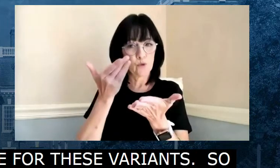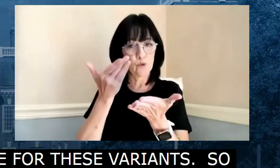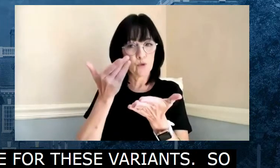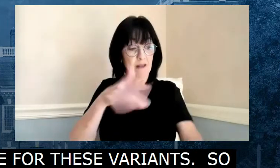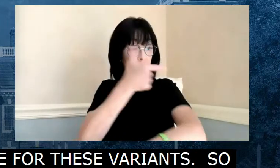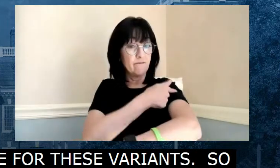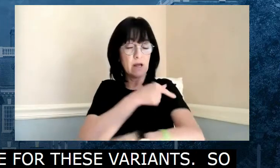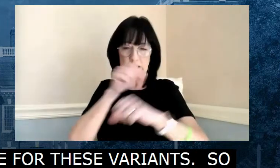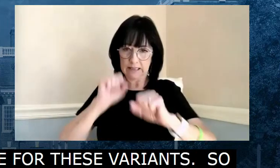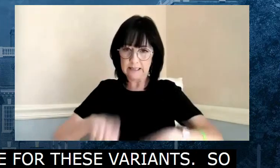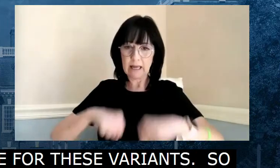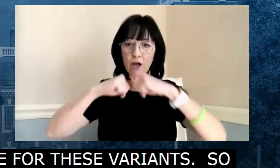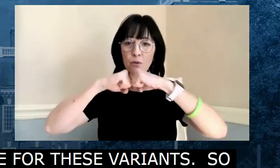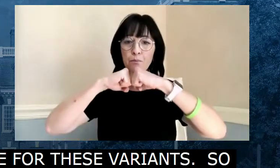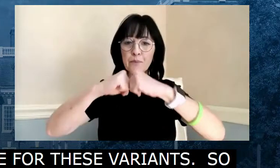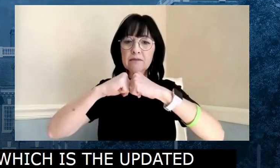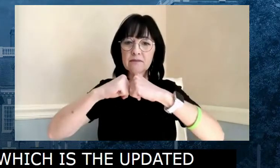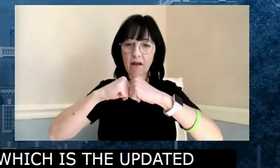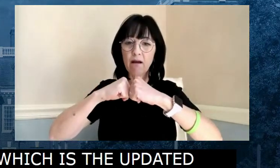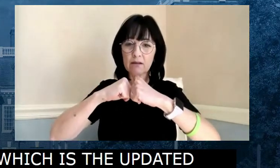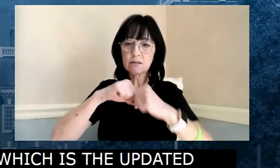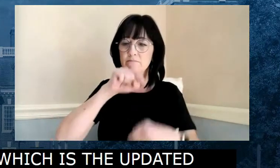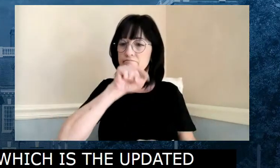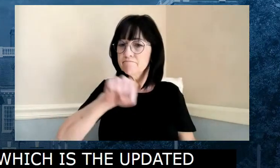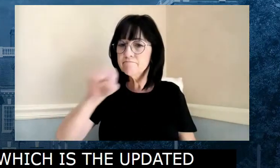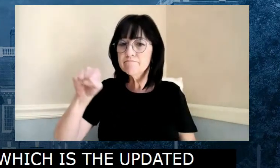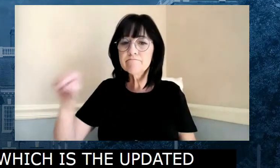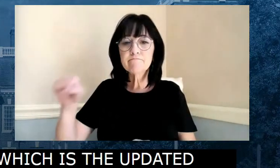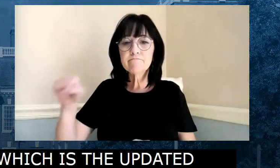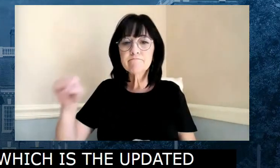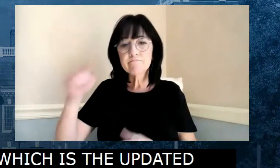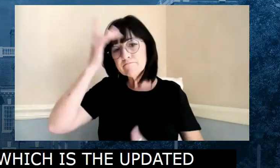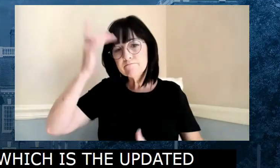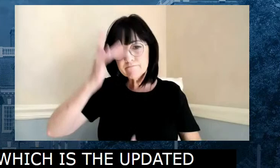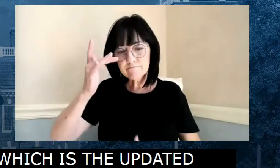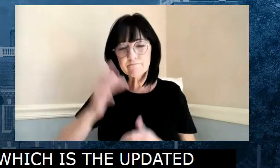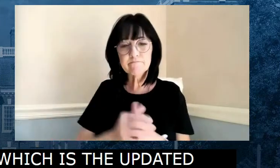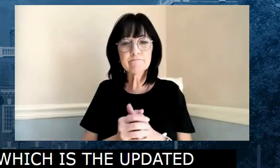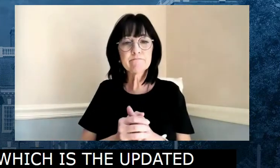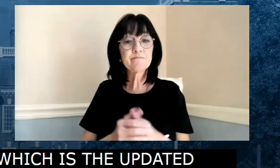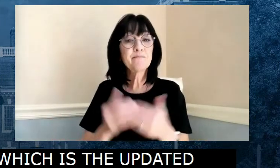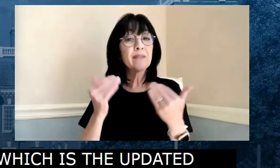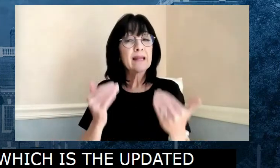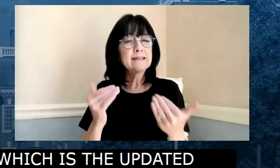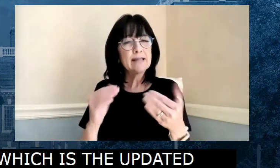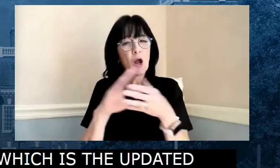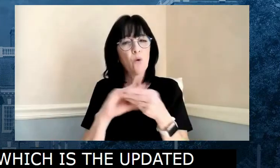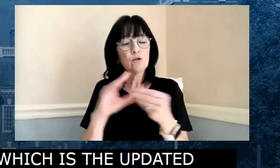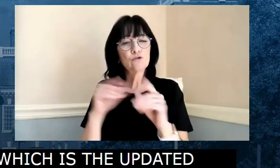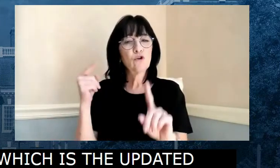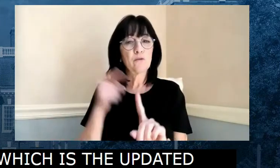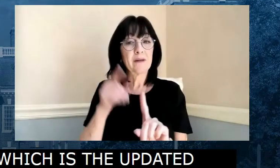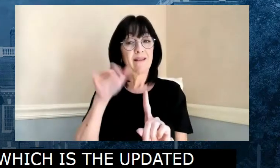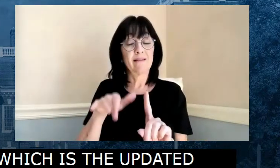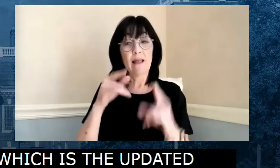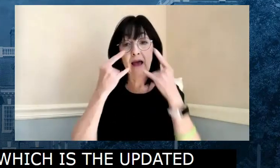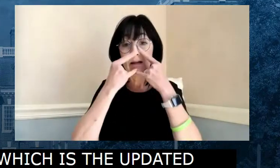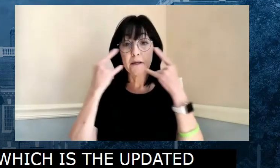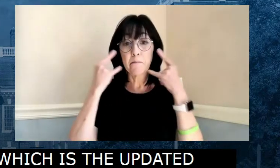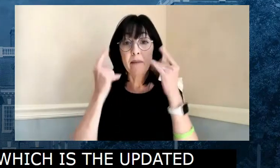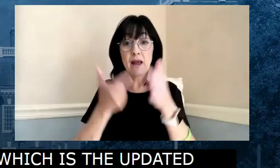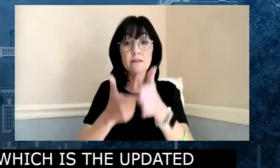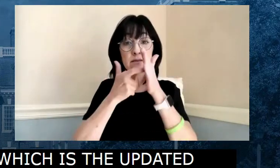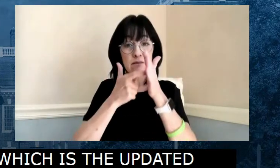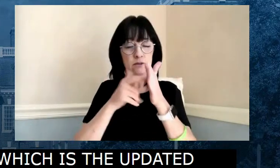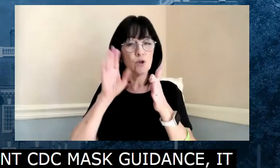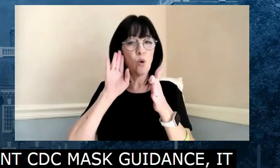guidance. Turning to the recent CDC mask guidance, as the governor mentioned, the mask mandate will be lifted this Friday,